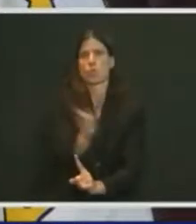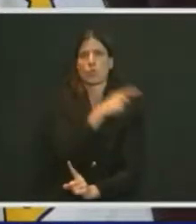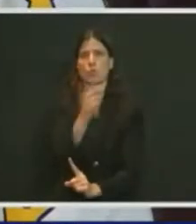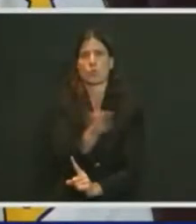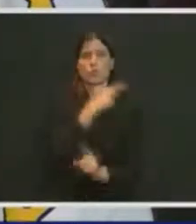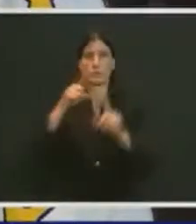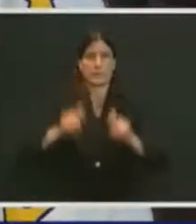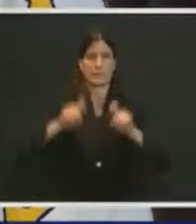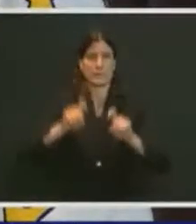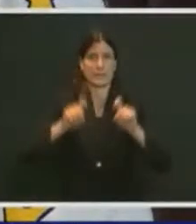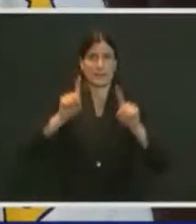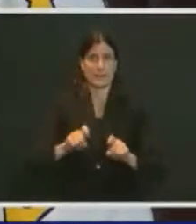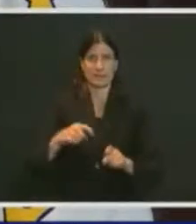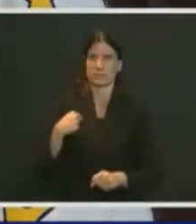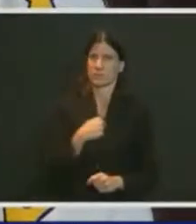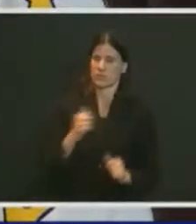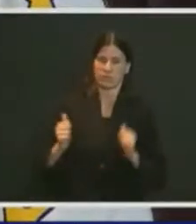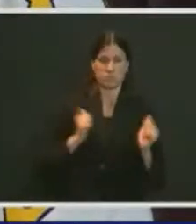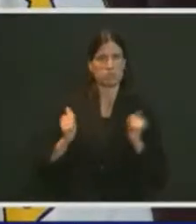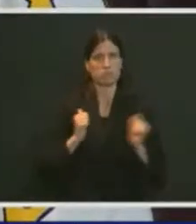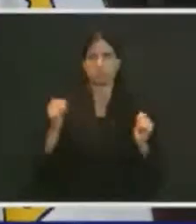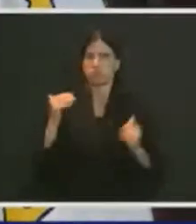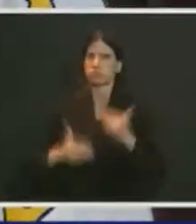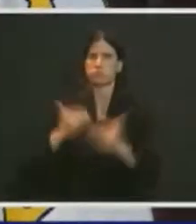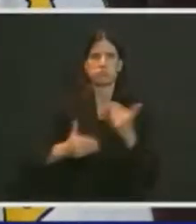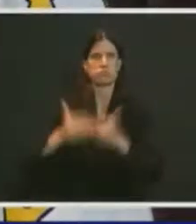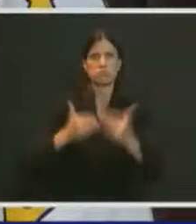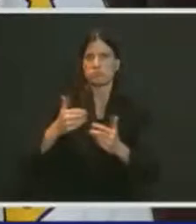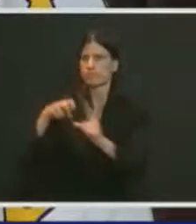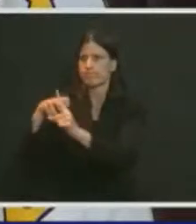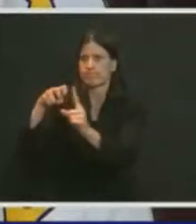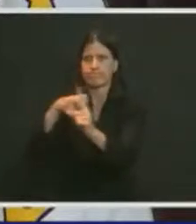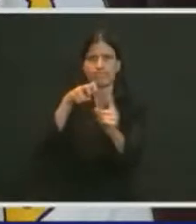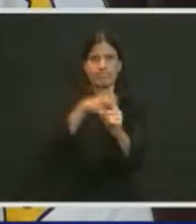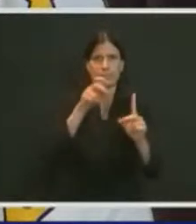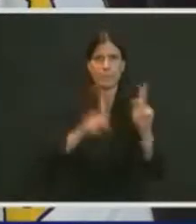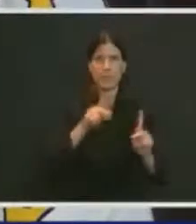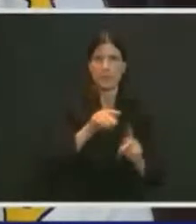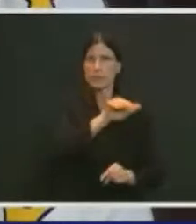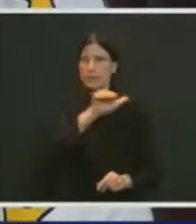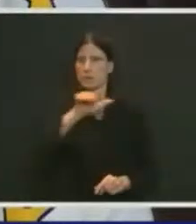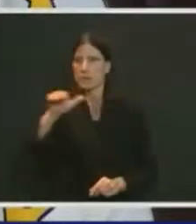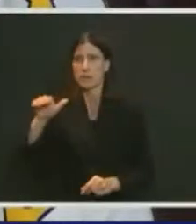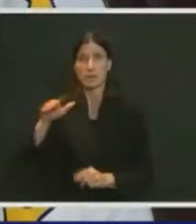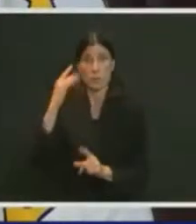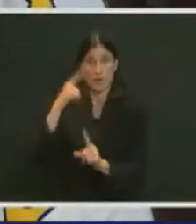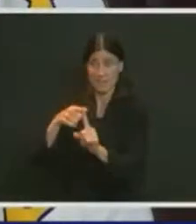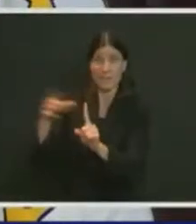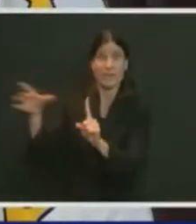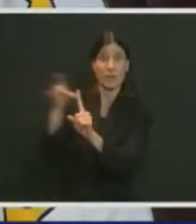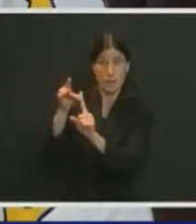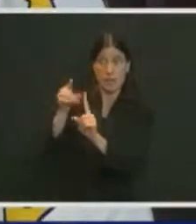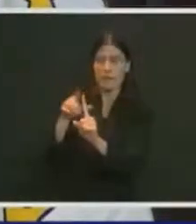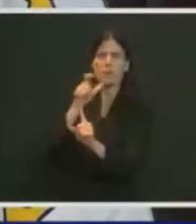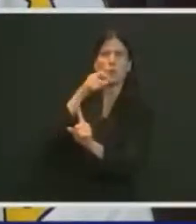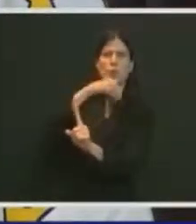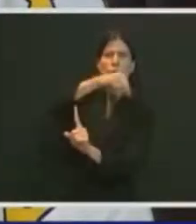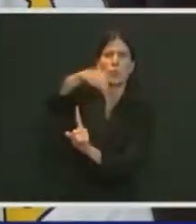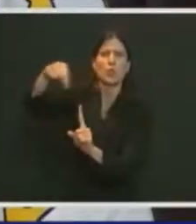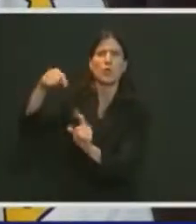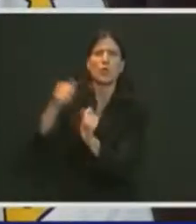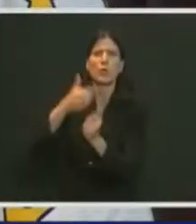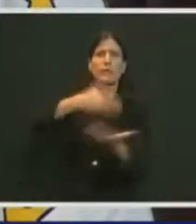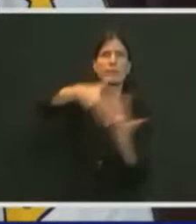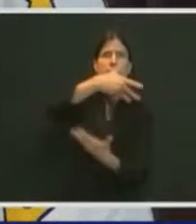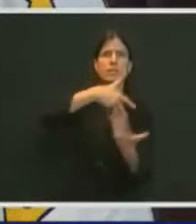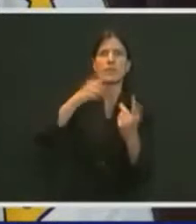as a state is being able to identify the people who have been exposed, who are positive, and quickly get them